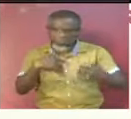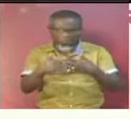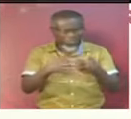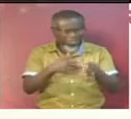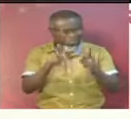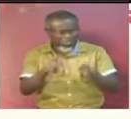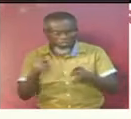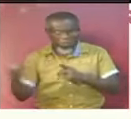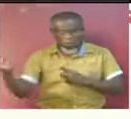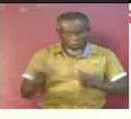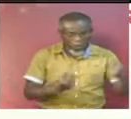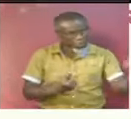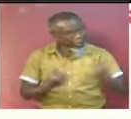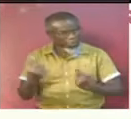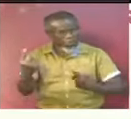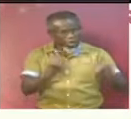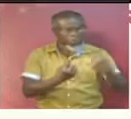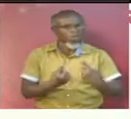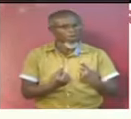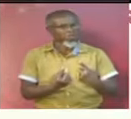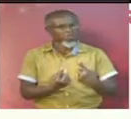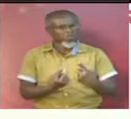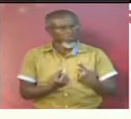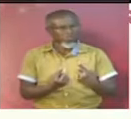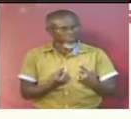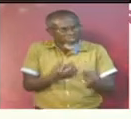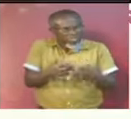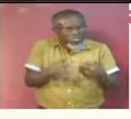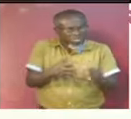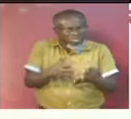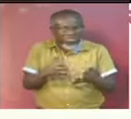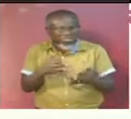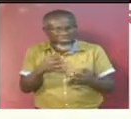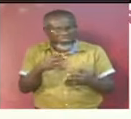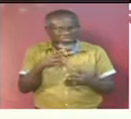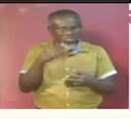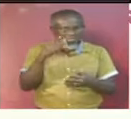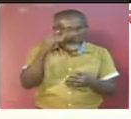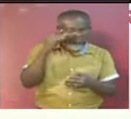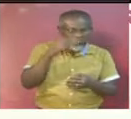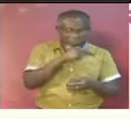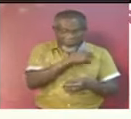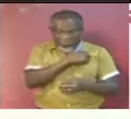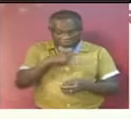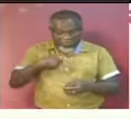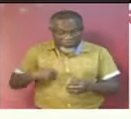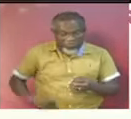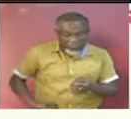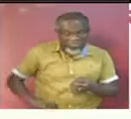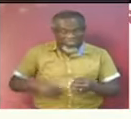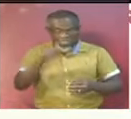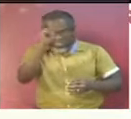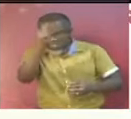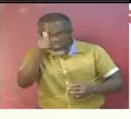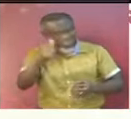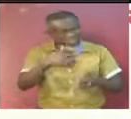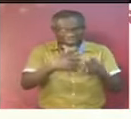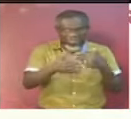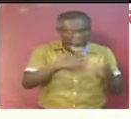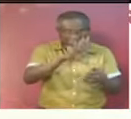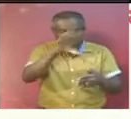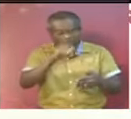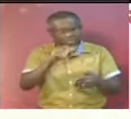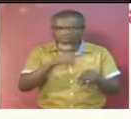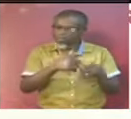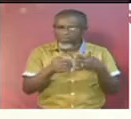way that the analysis of ethnicity and fatality in the American population by the CDC, the UK population